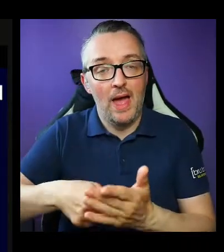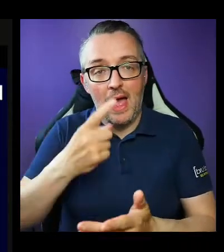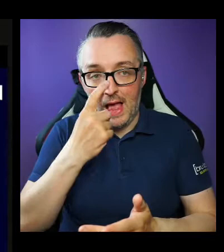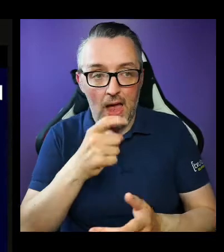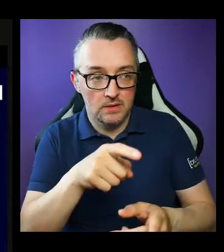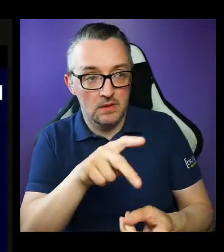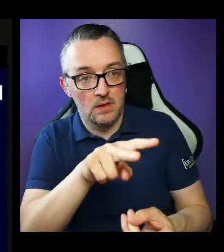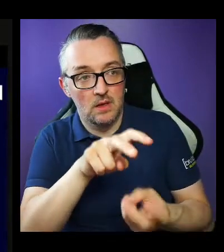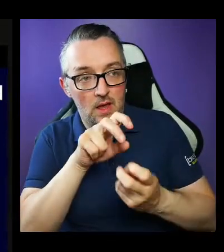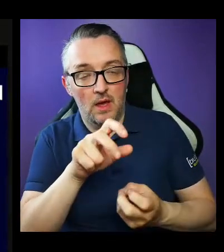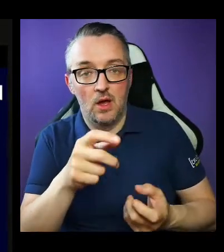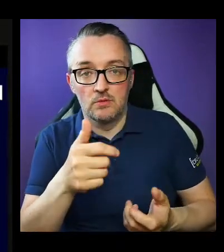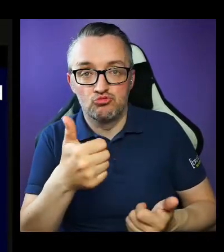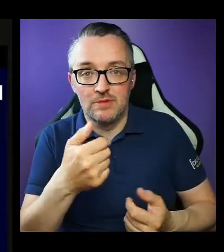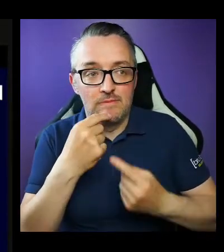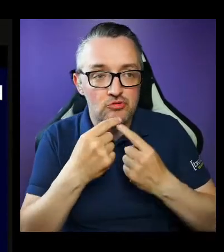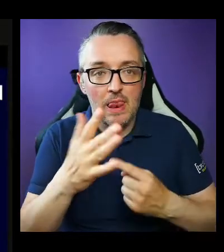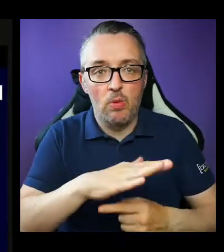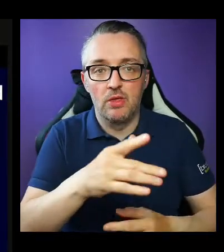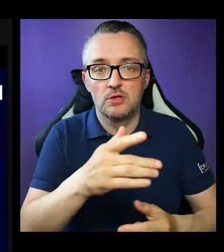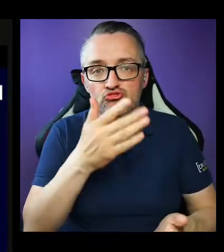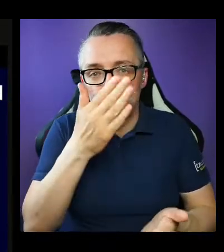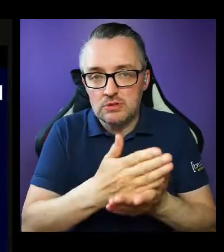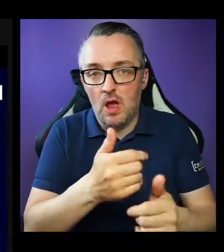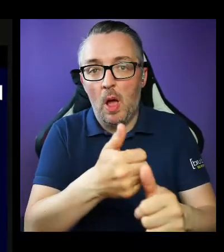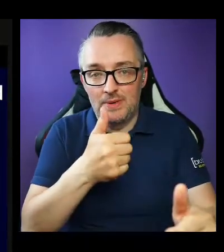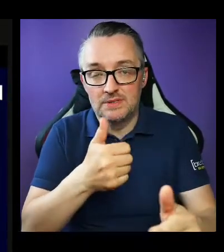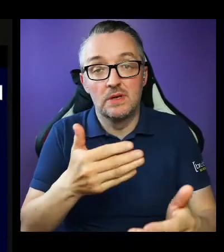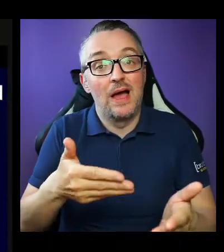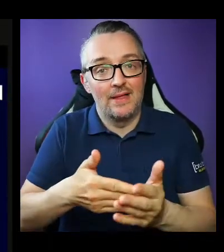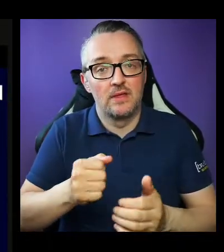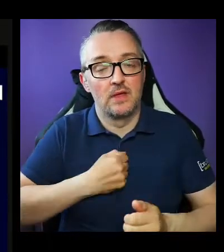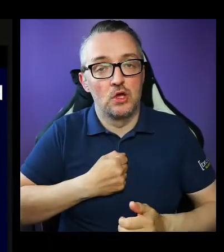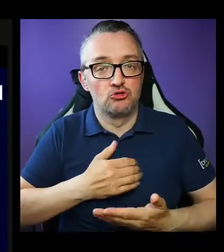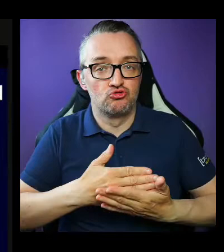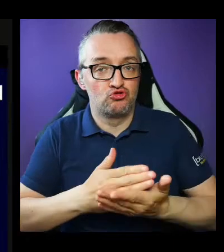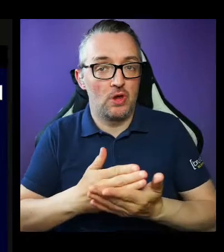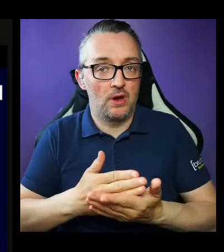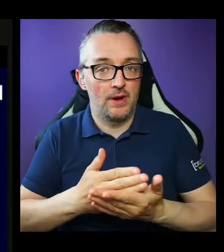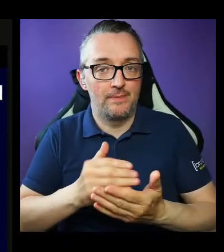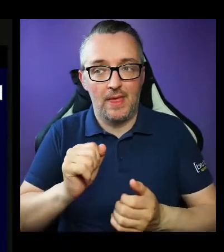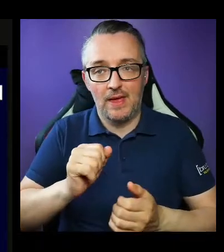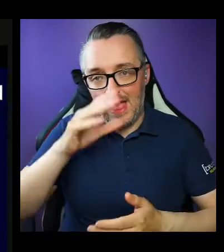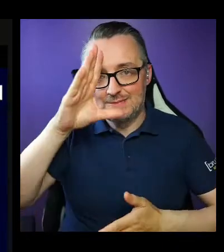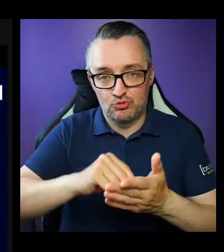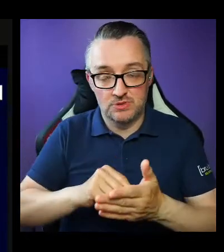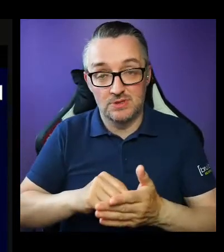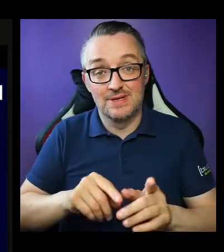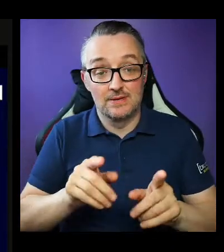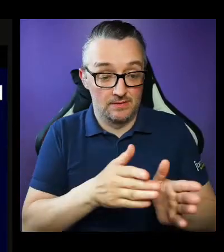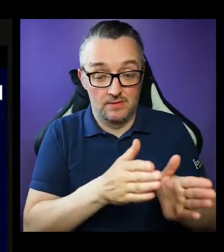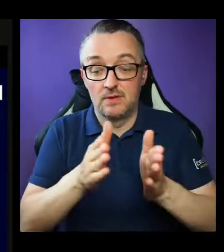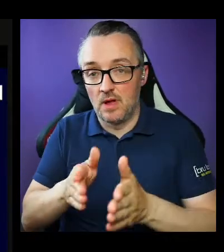their experiences. But at the same time, we also want to help companies to improve their